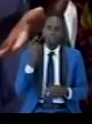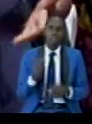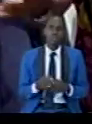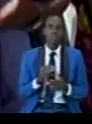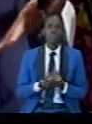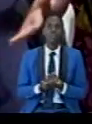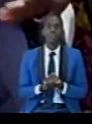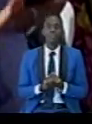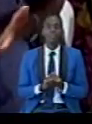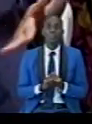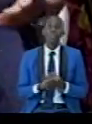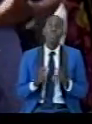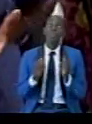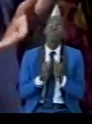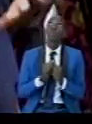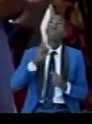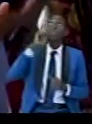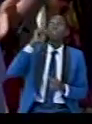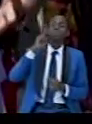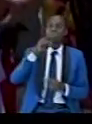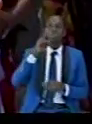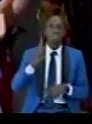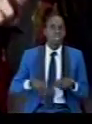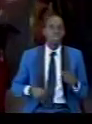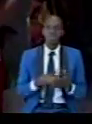With him, you cannot fail.